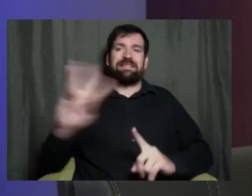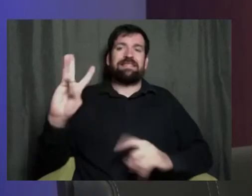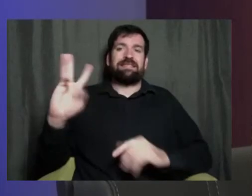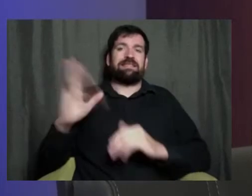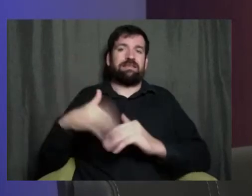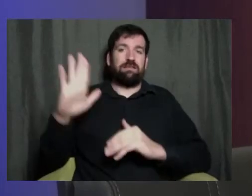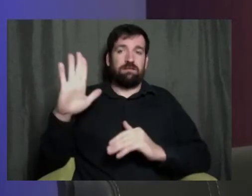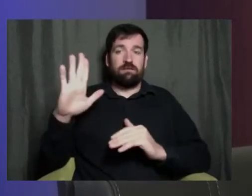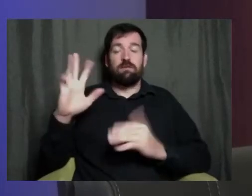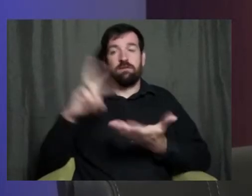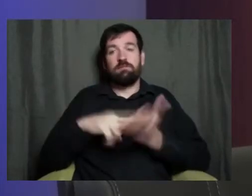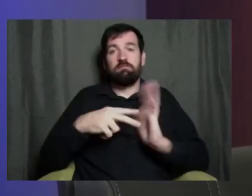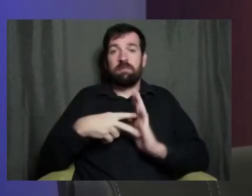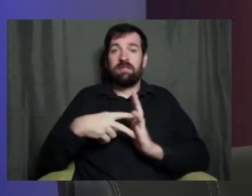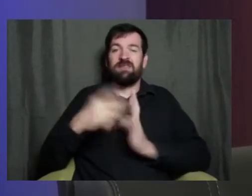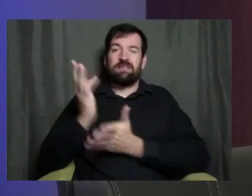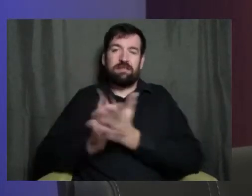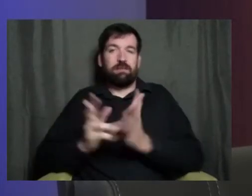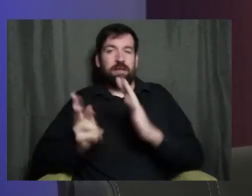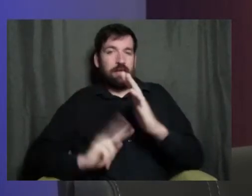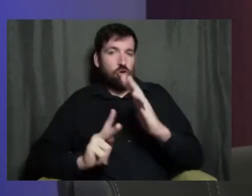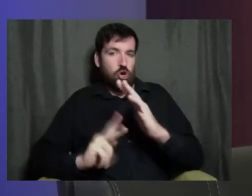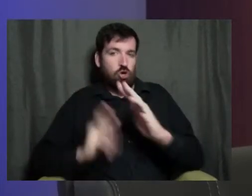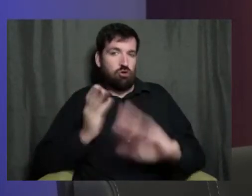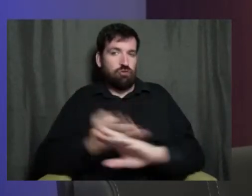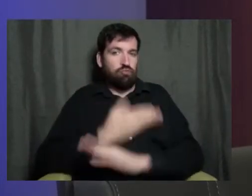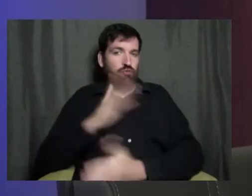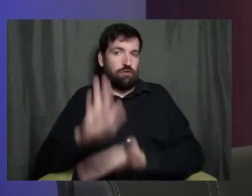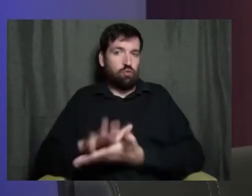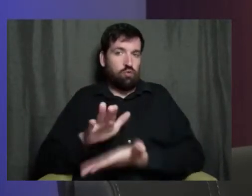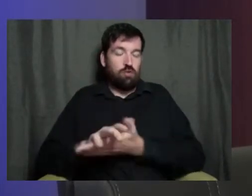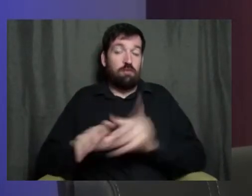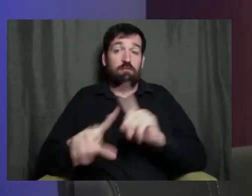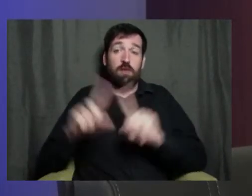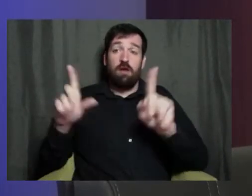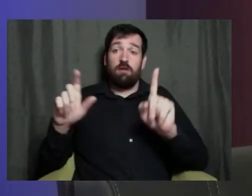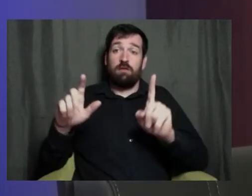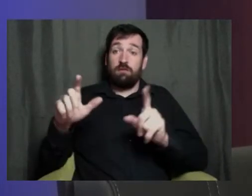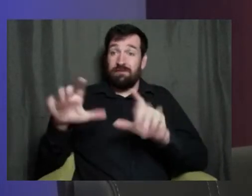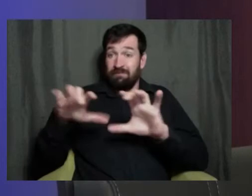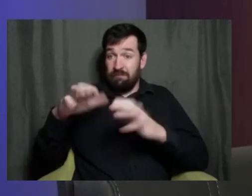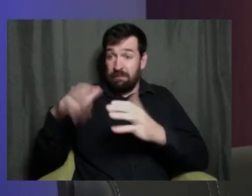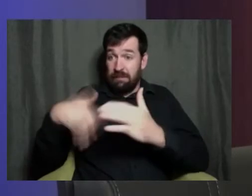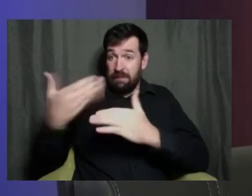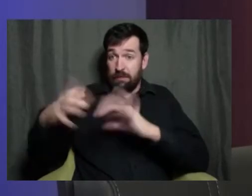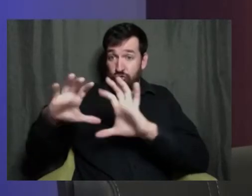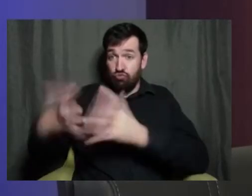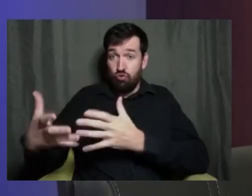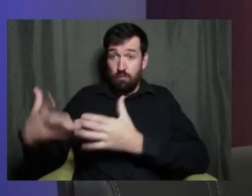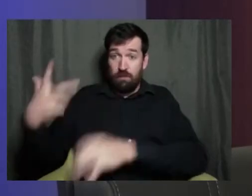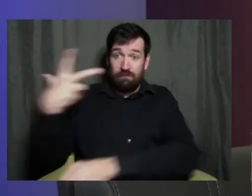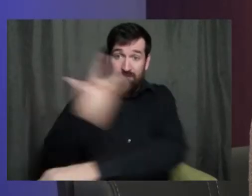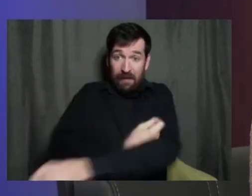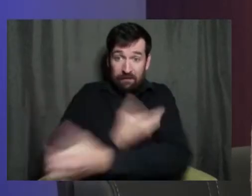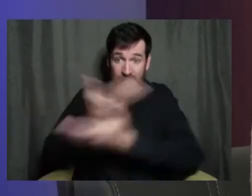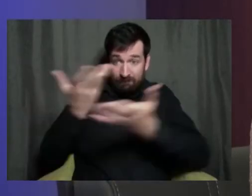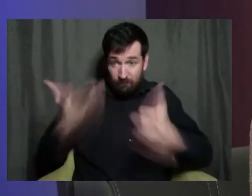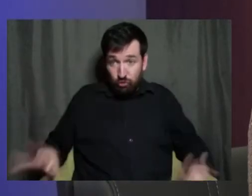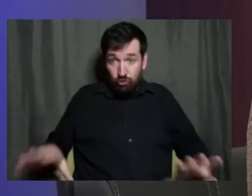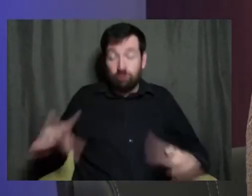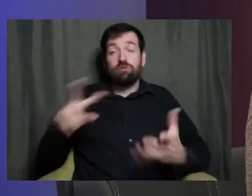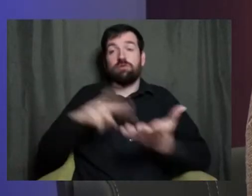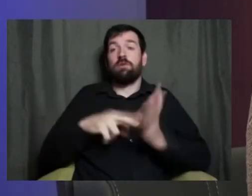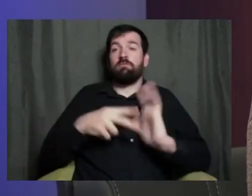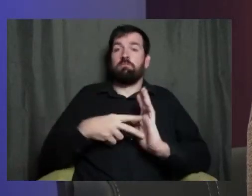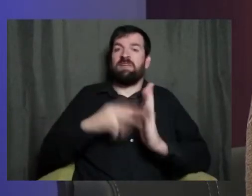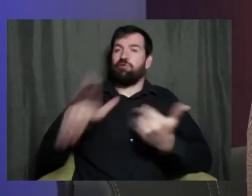out some of our kindergartners and preschoolers right now. But if we can get this next group of kiddos vaccinated, that gives them a chance to go through all the sports